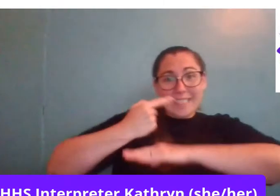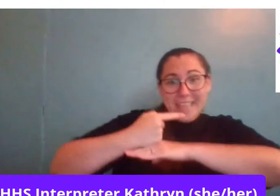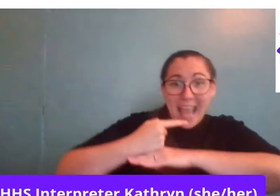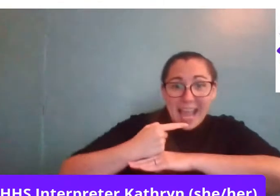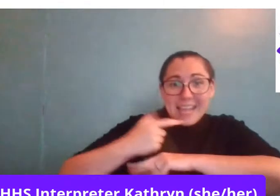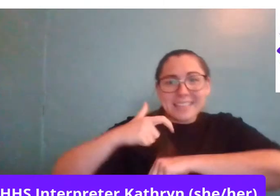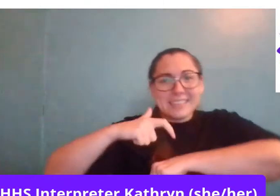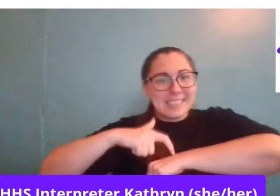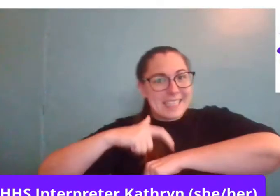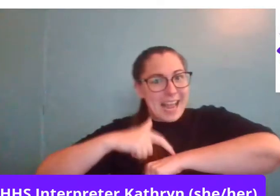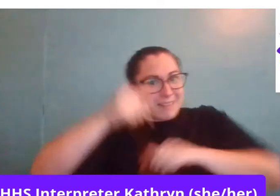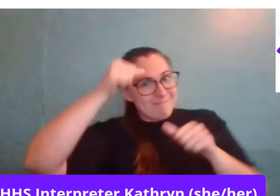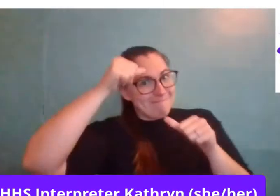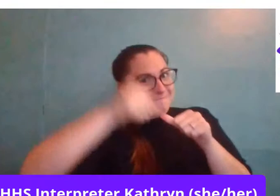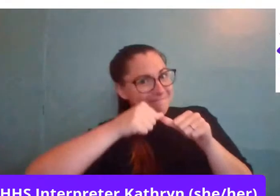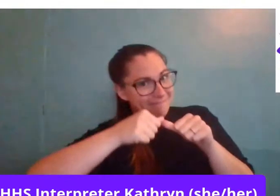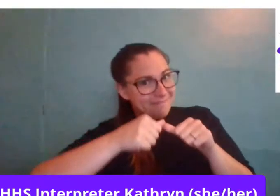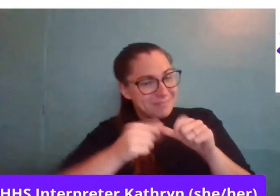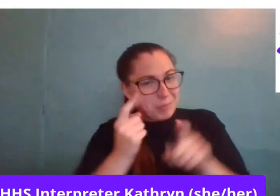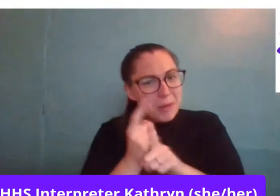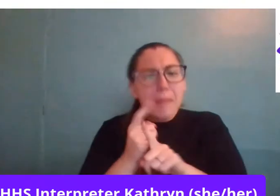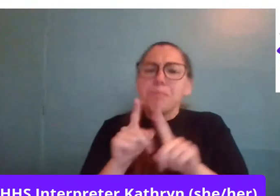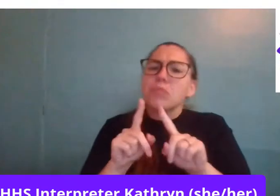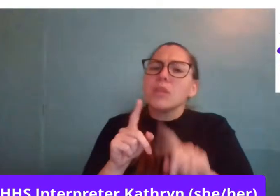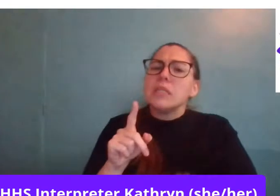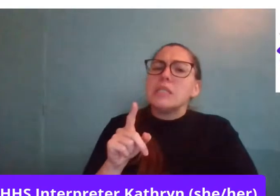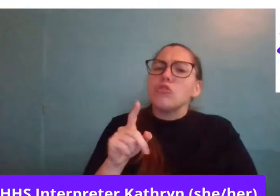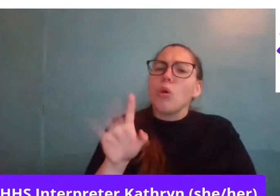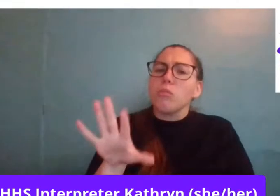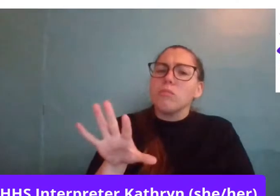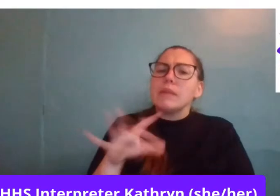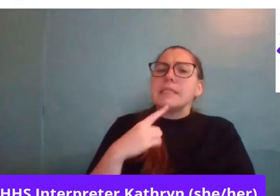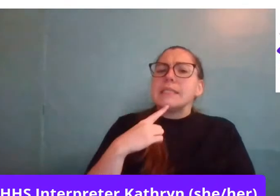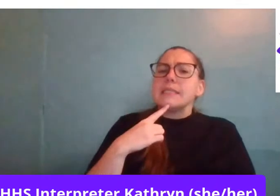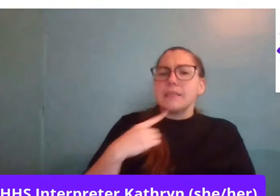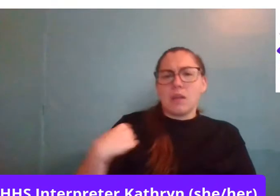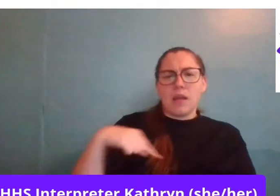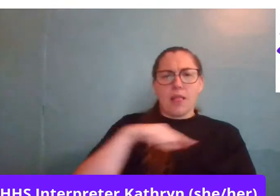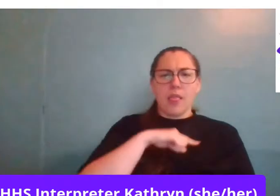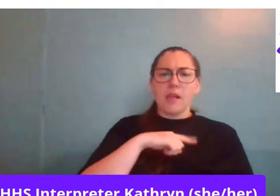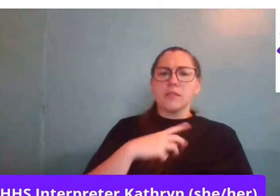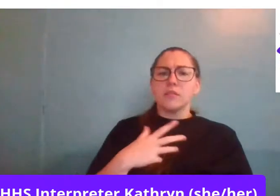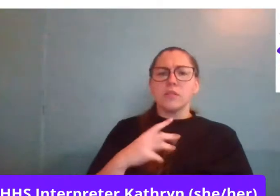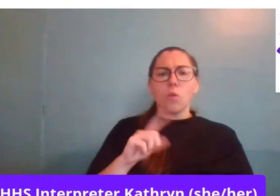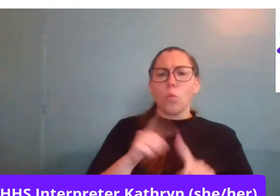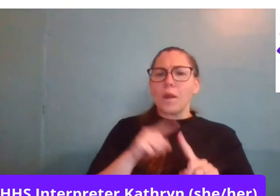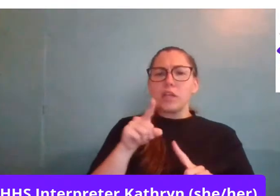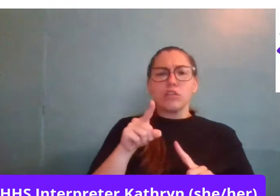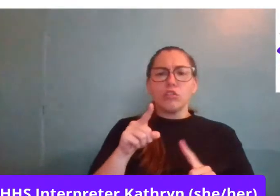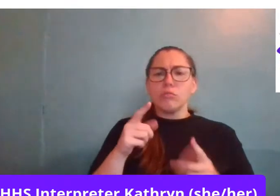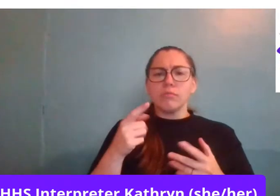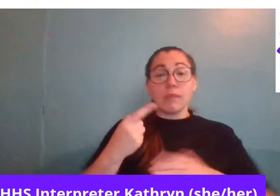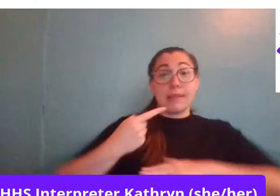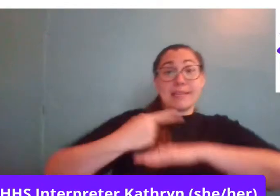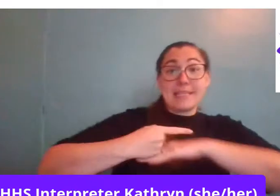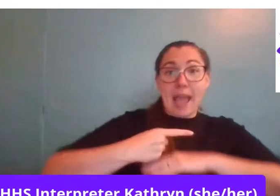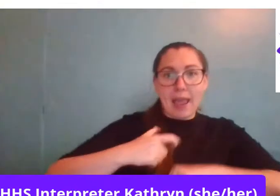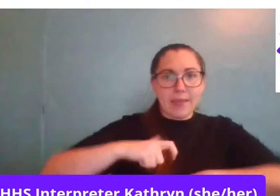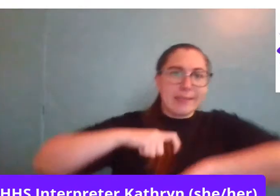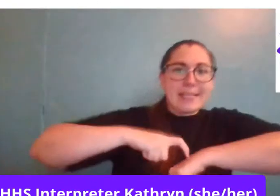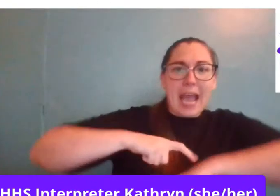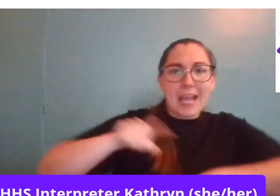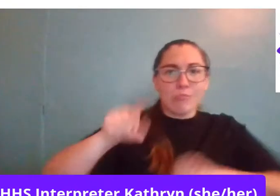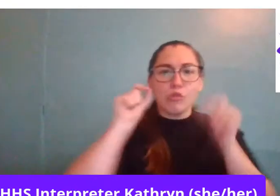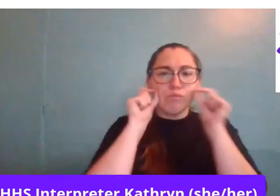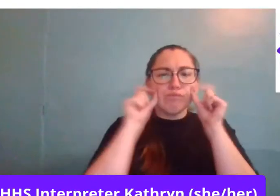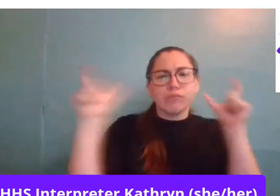times. Mm-hmm. But can you tell us the day and the time that you woke up and you decided that I